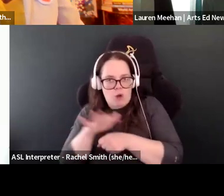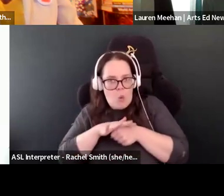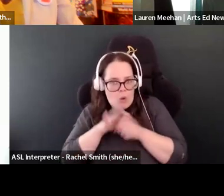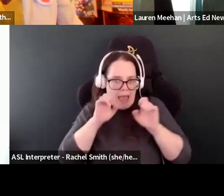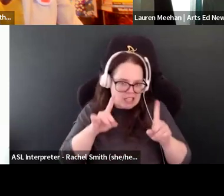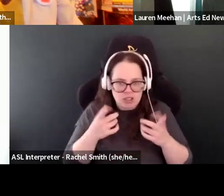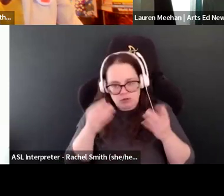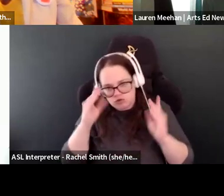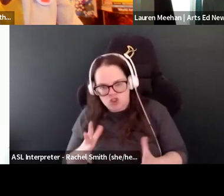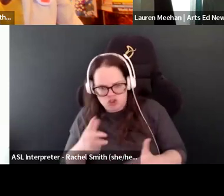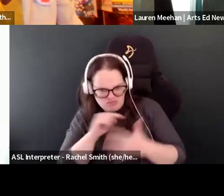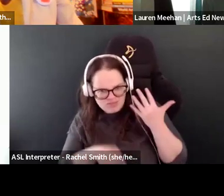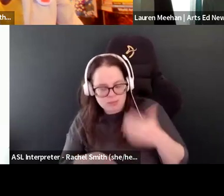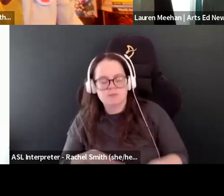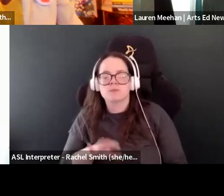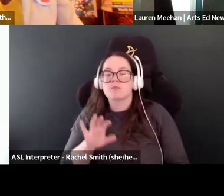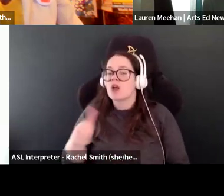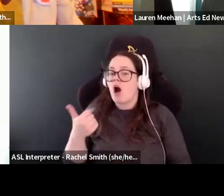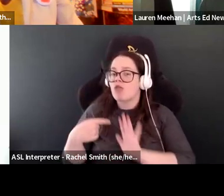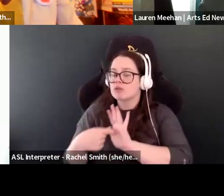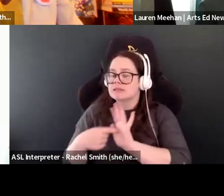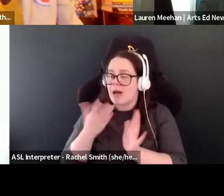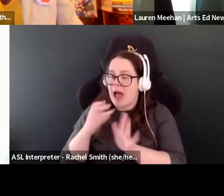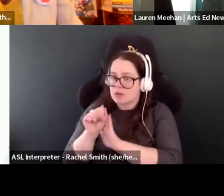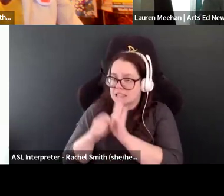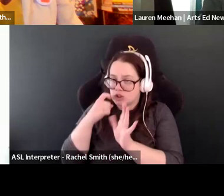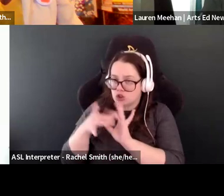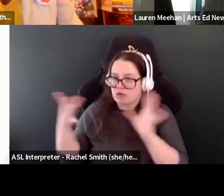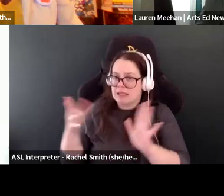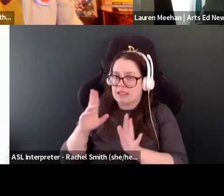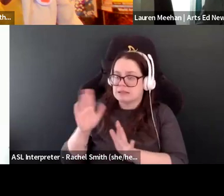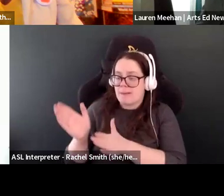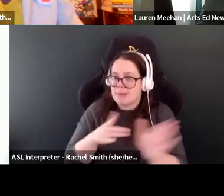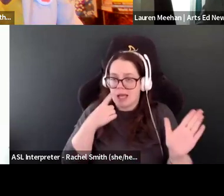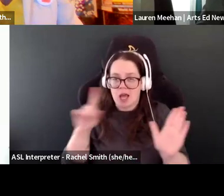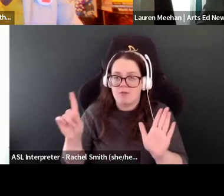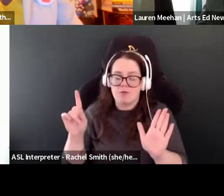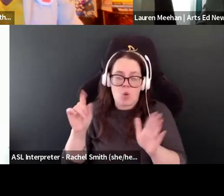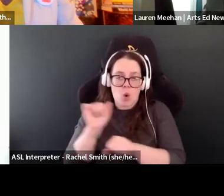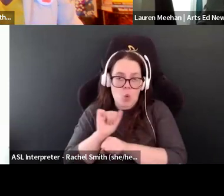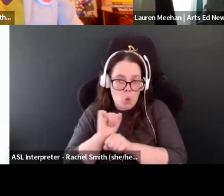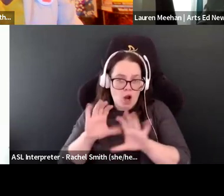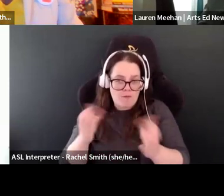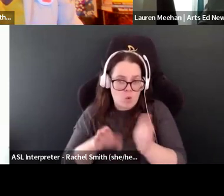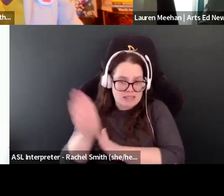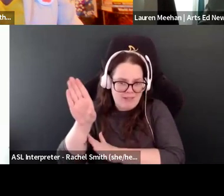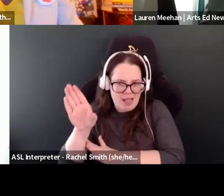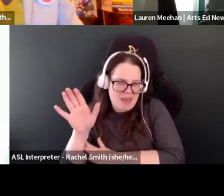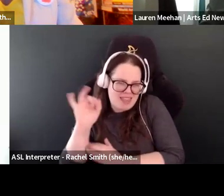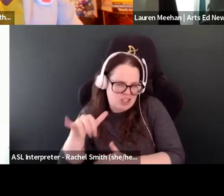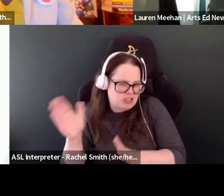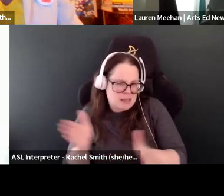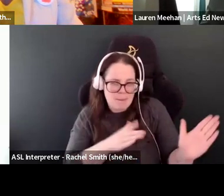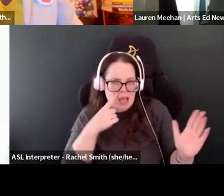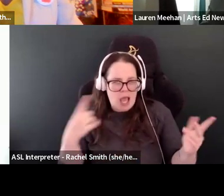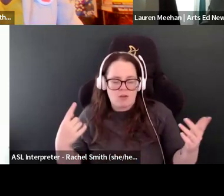our state just released a unified plan for education and workforce development, which is just kind of a cross-sector plan to tackle some